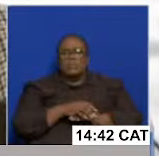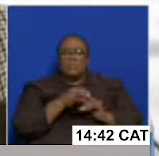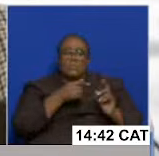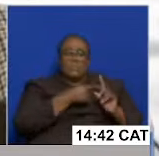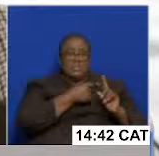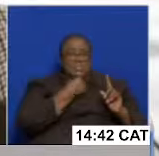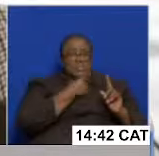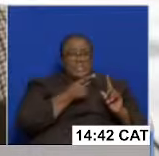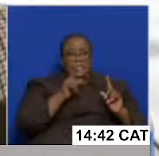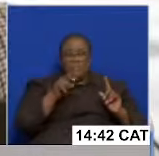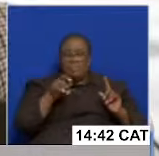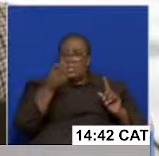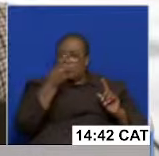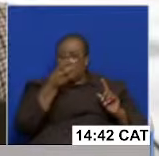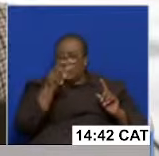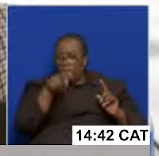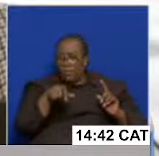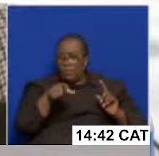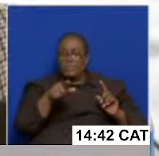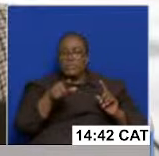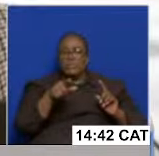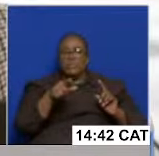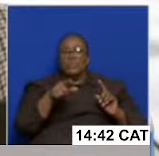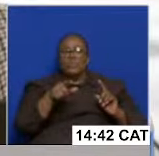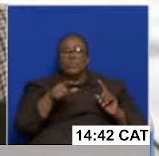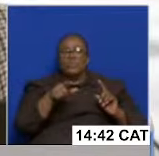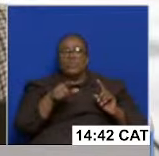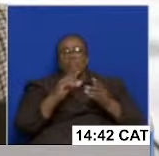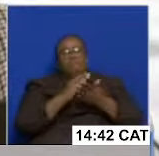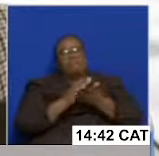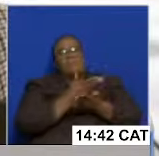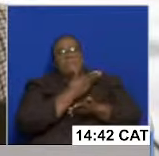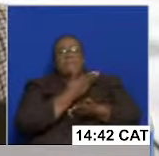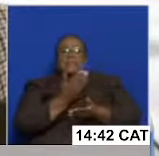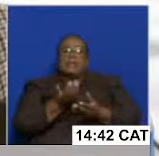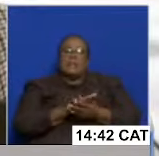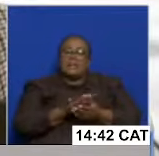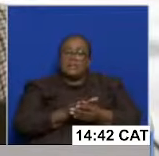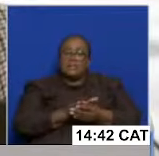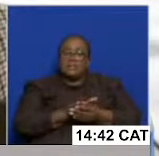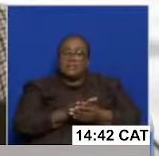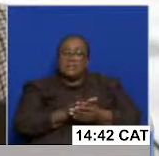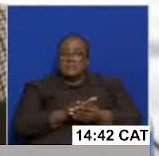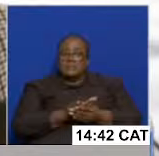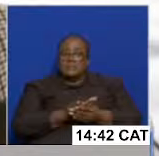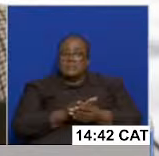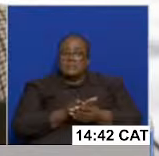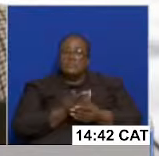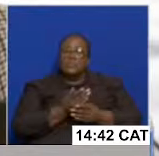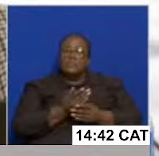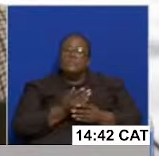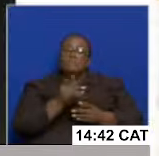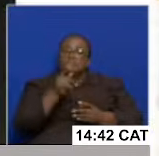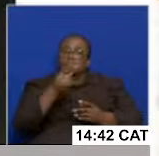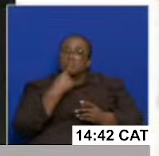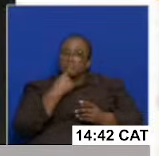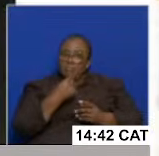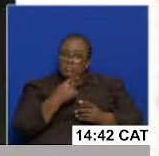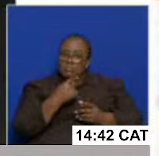away? Are you suggesting that somebody who can make the case go away will be found? What does that mean?